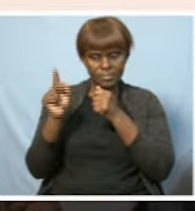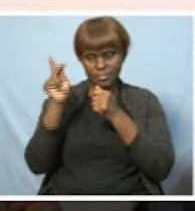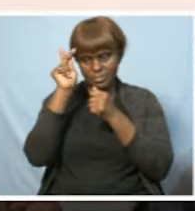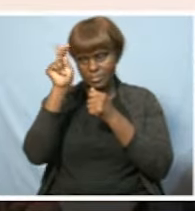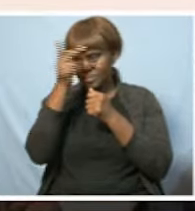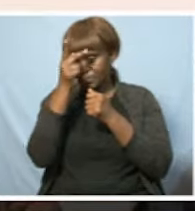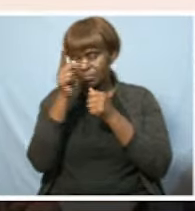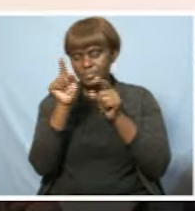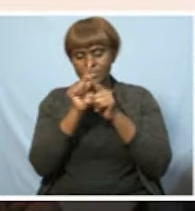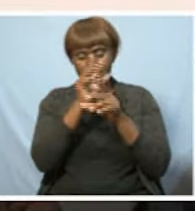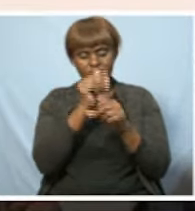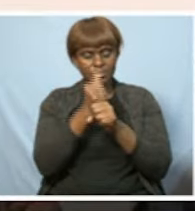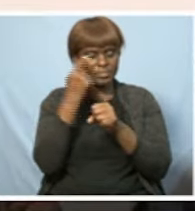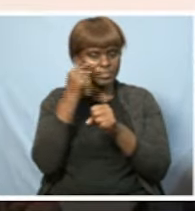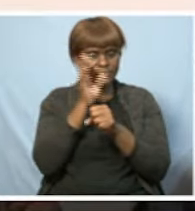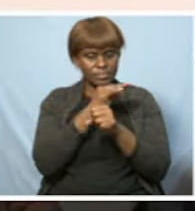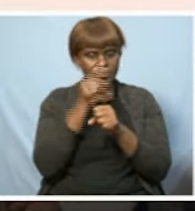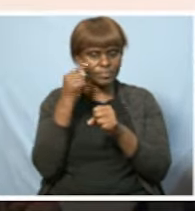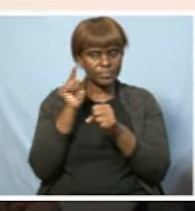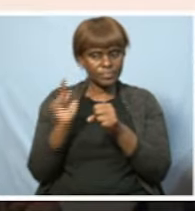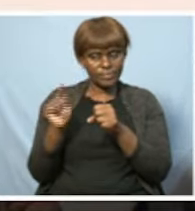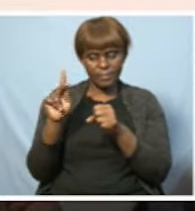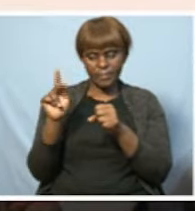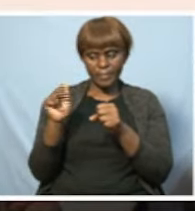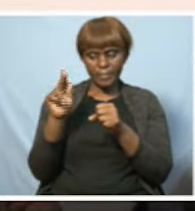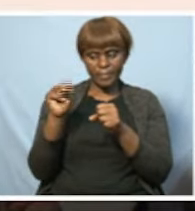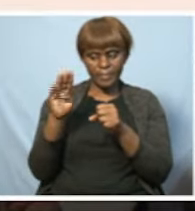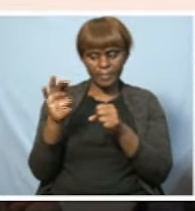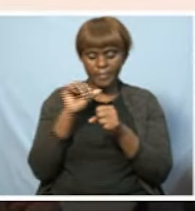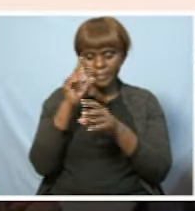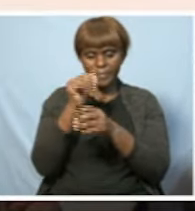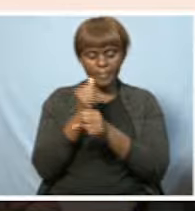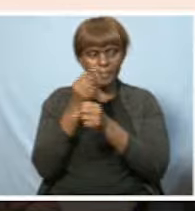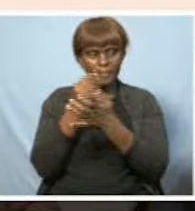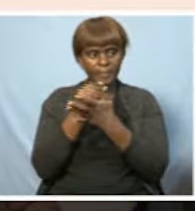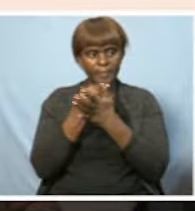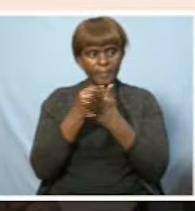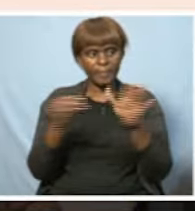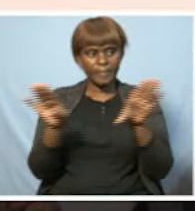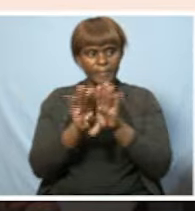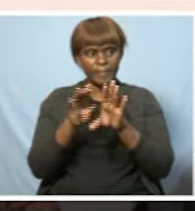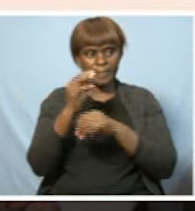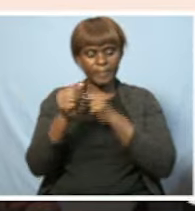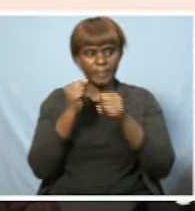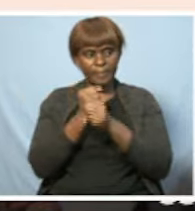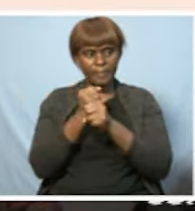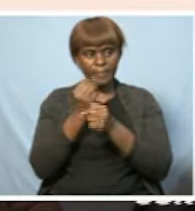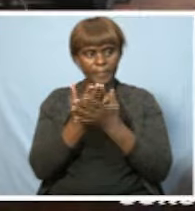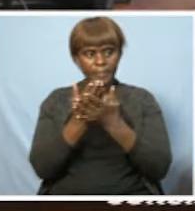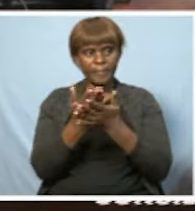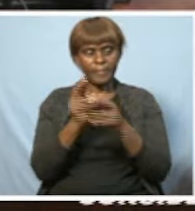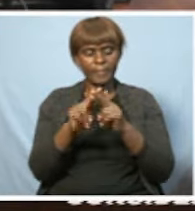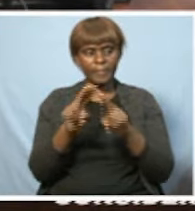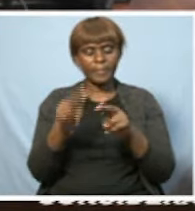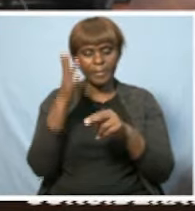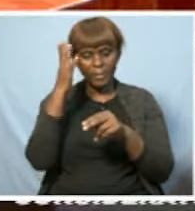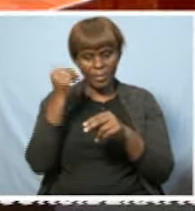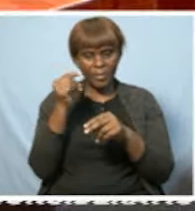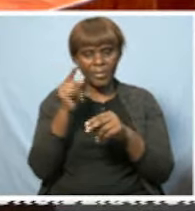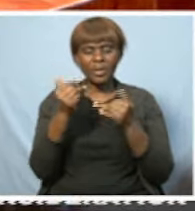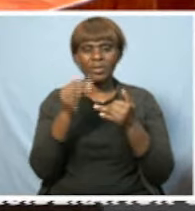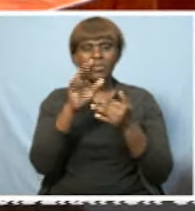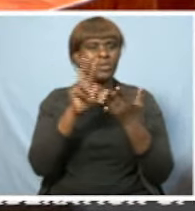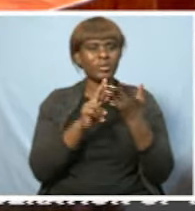PETAUKE, but for Kaumbwe, we had not received any funding as at the close of the year. my submission, Chair. What is the current